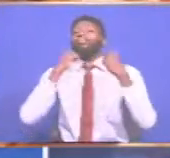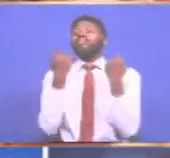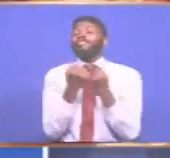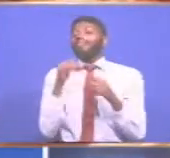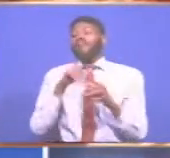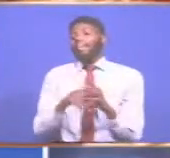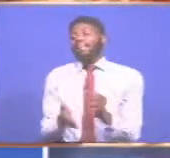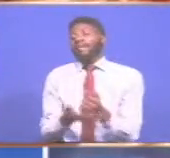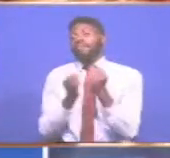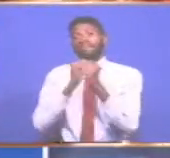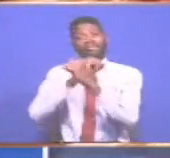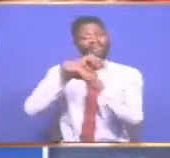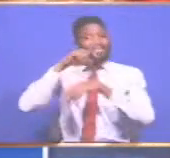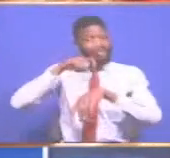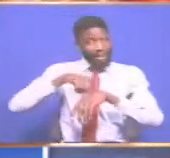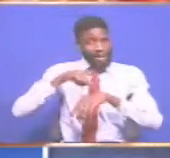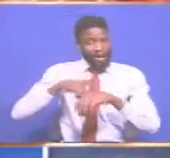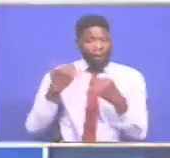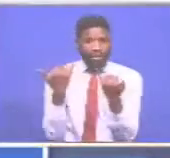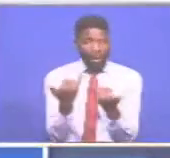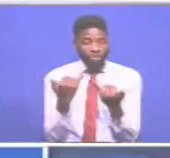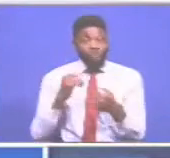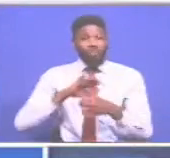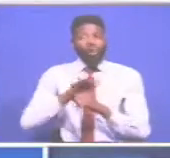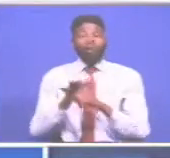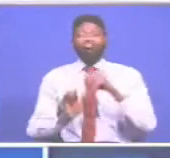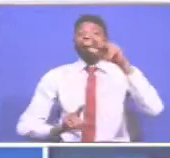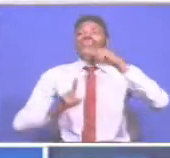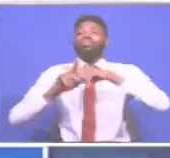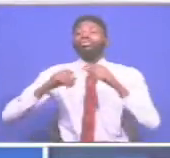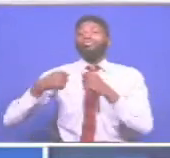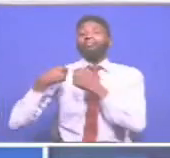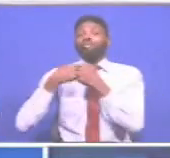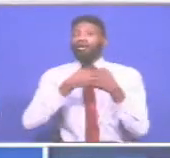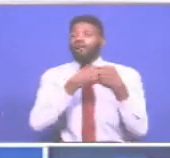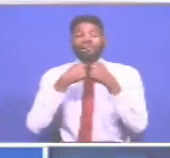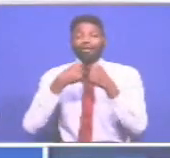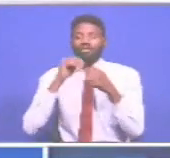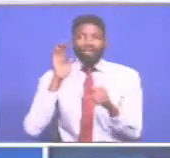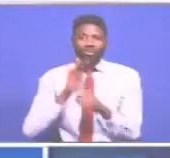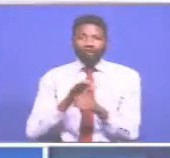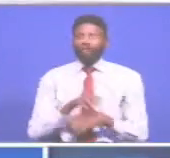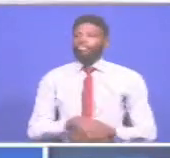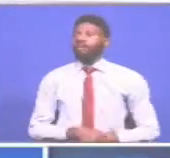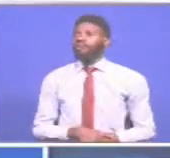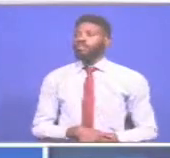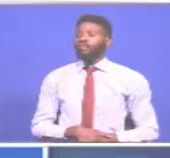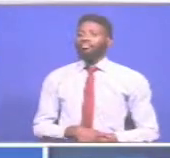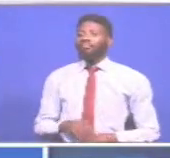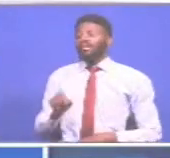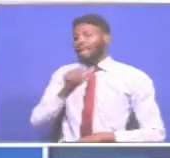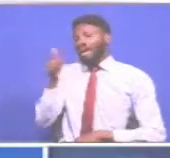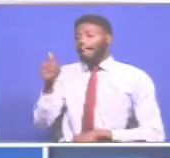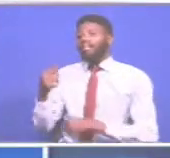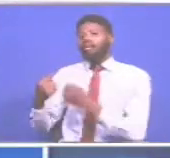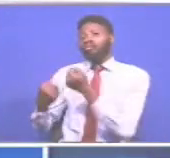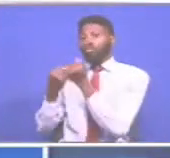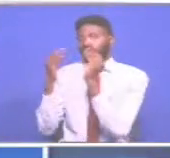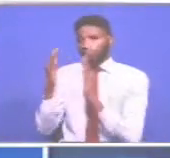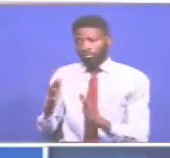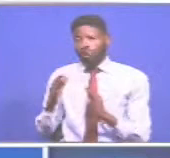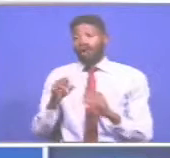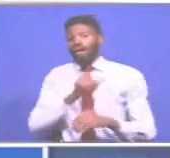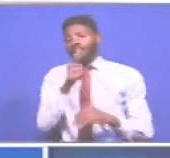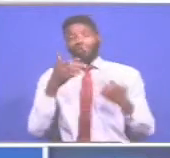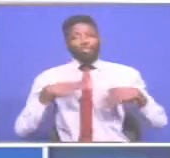times occasioned by the COVID-19 pandemic. Appeal to all other donors or other well-wishers to come and assist this